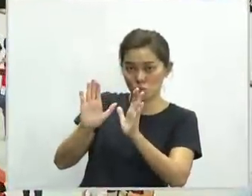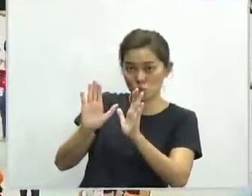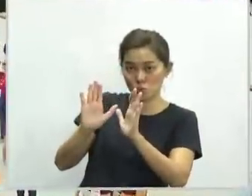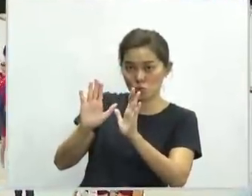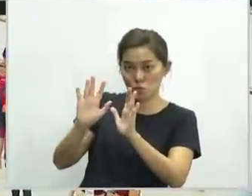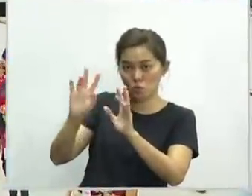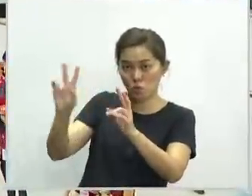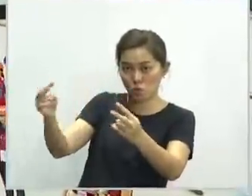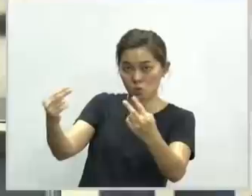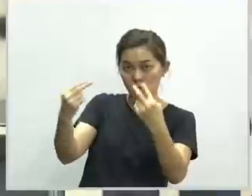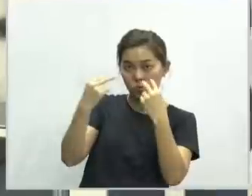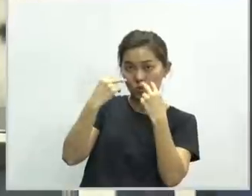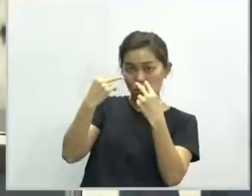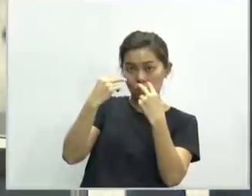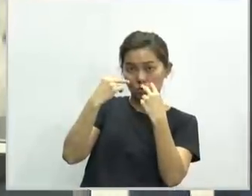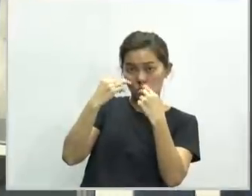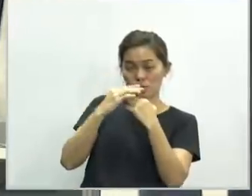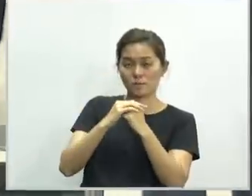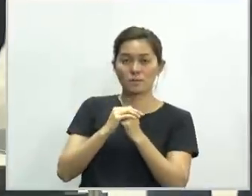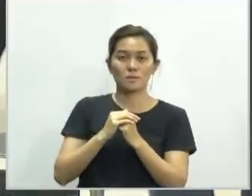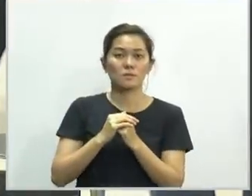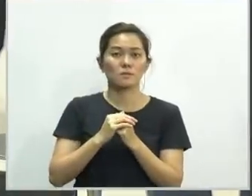all look at me?